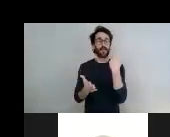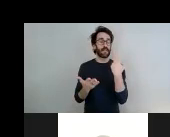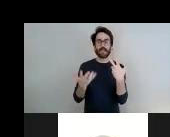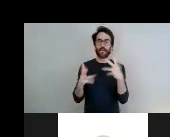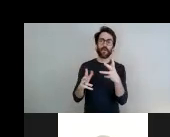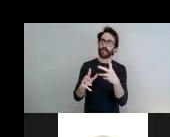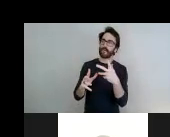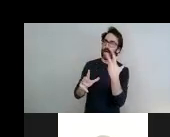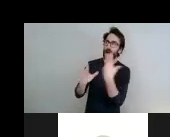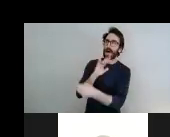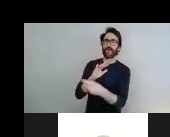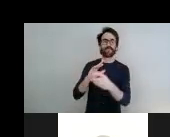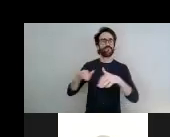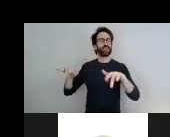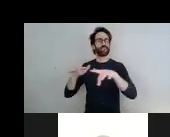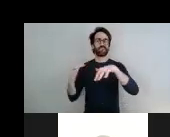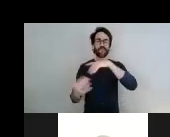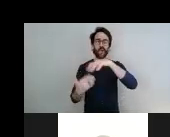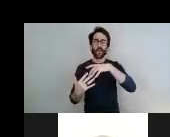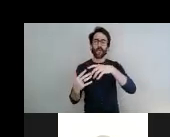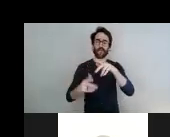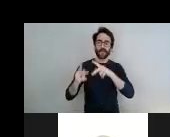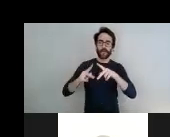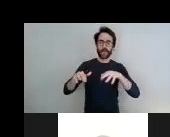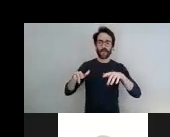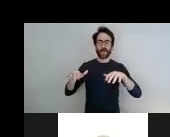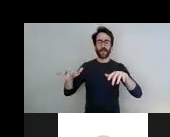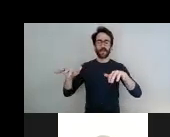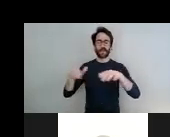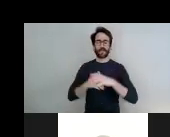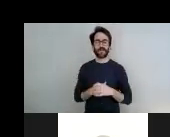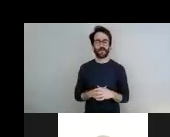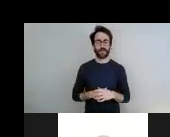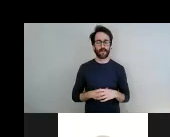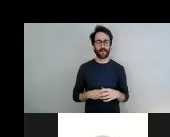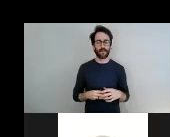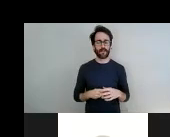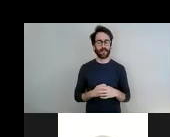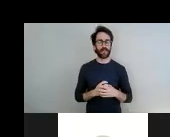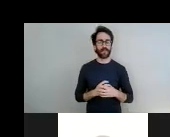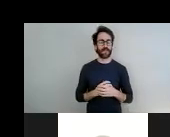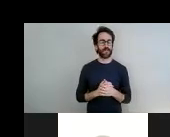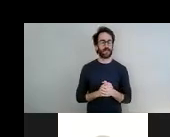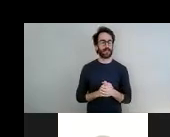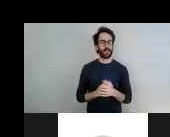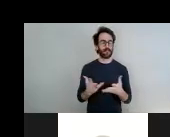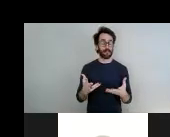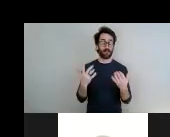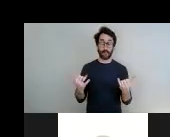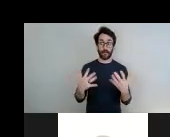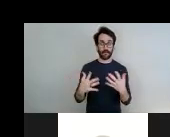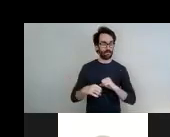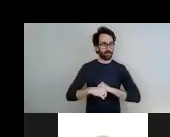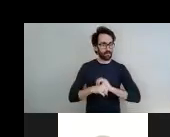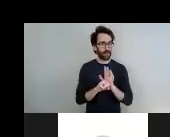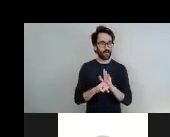going out, doing more online banking. There's so many different factors that have come into play with the impact of COVID-19